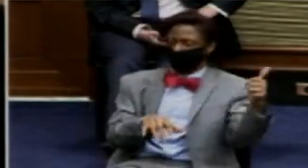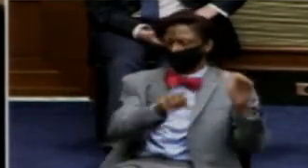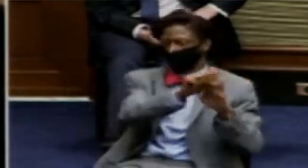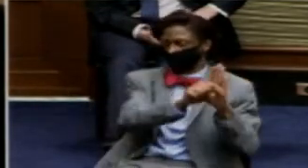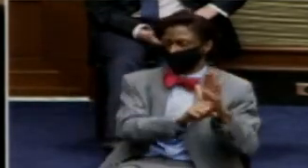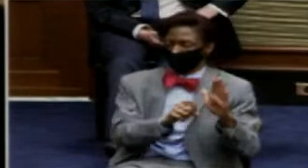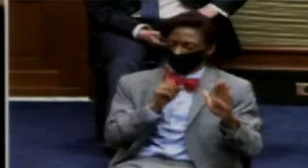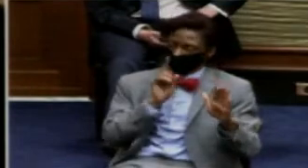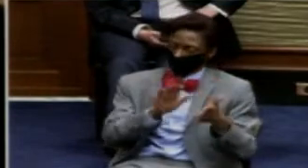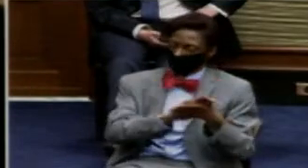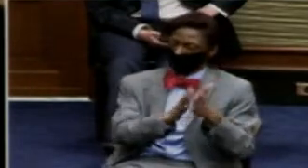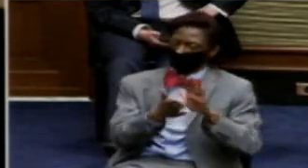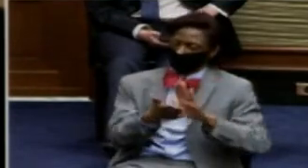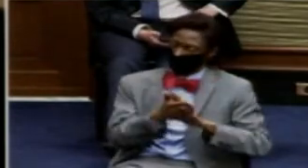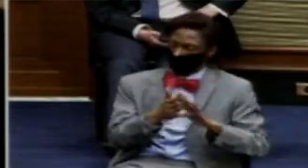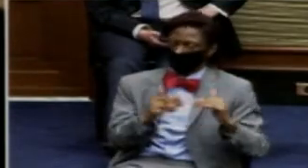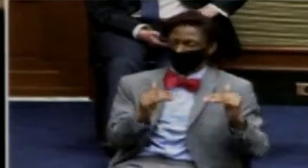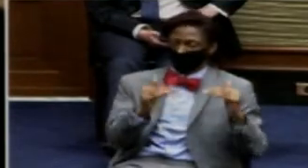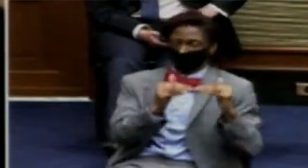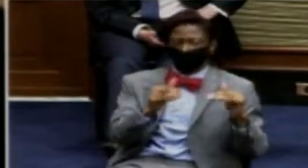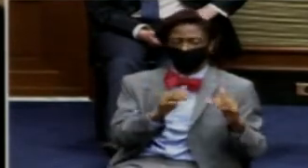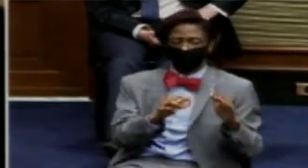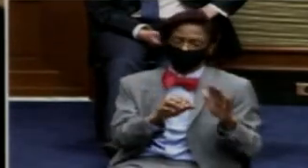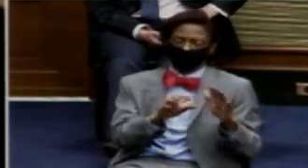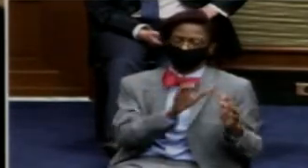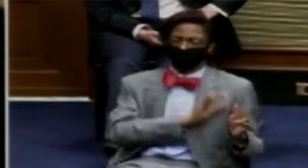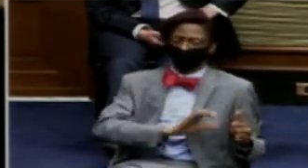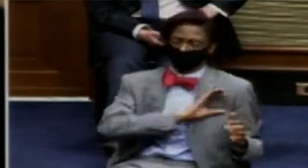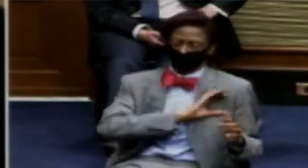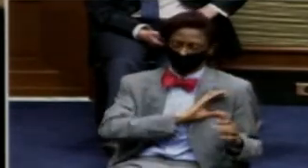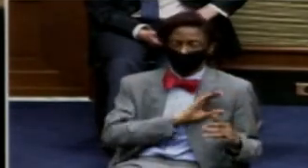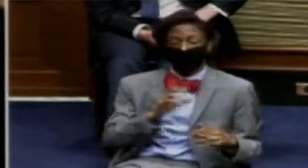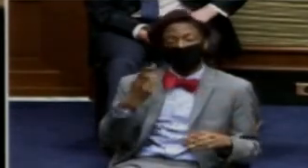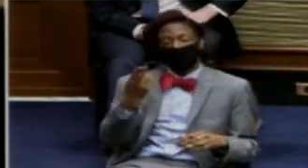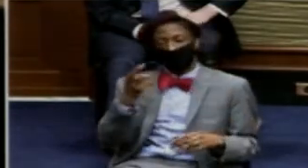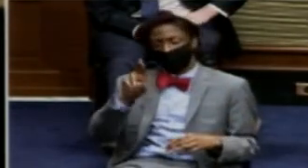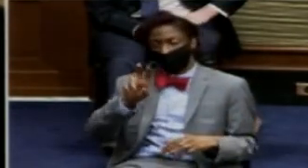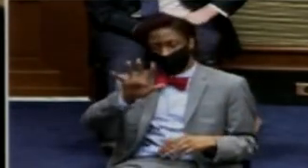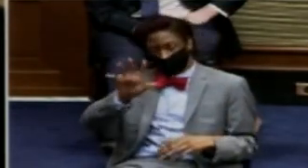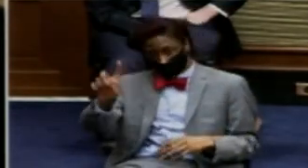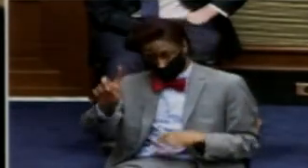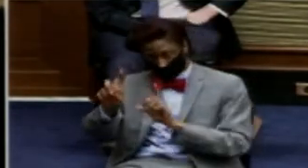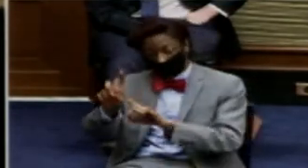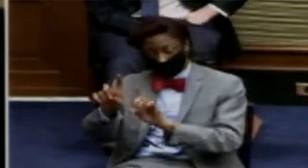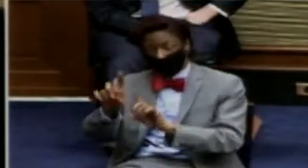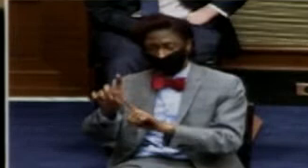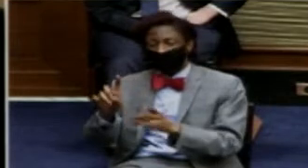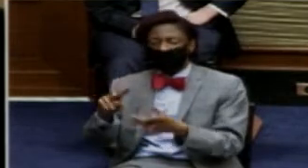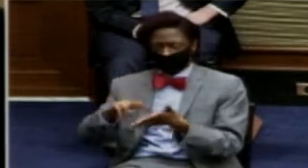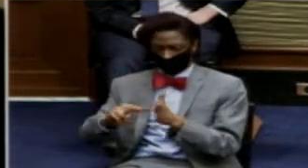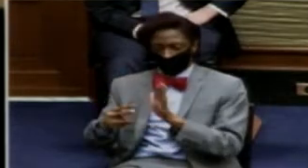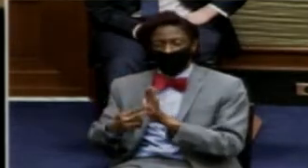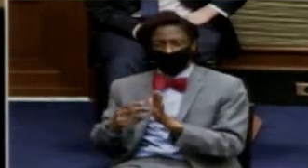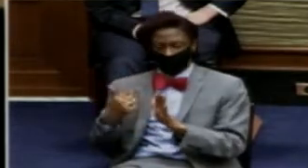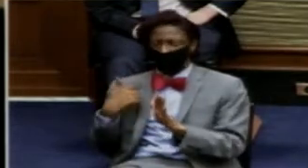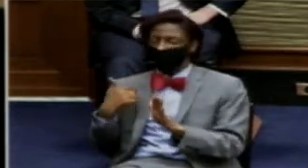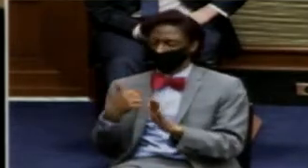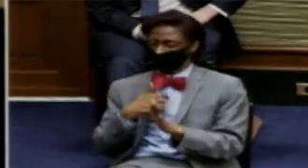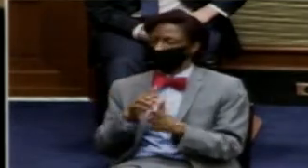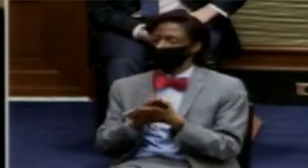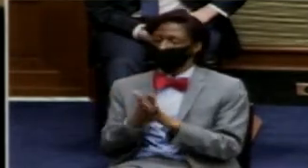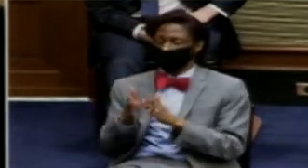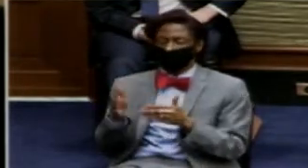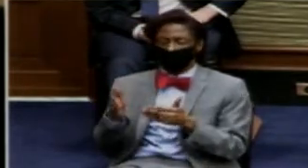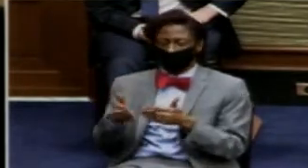of citizens enjoyed by others. H.R. 51 will move us closer to our shared ideals